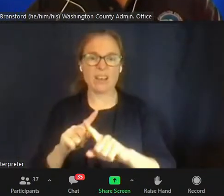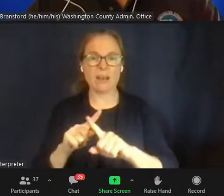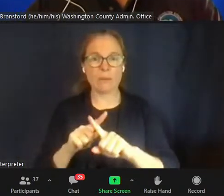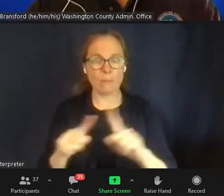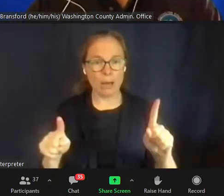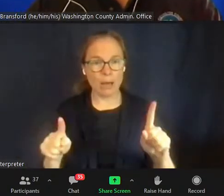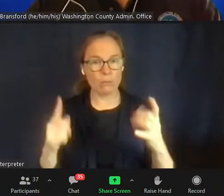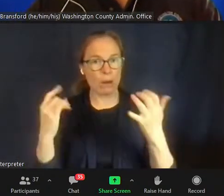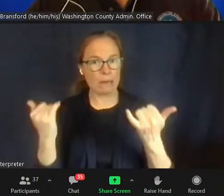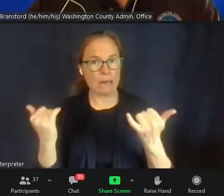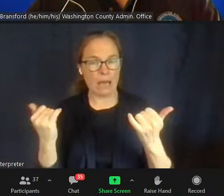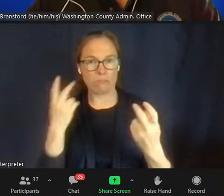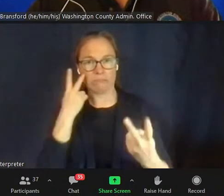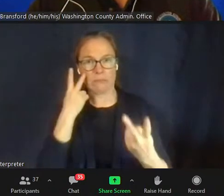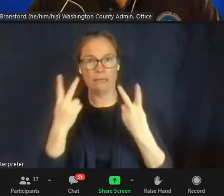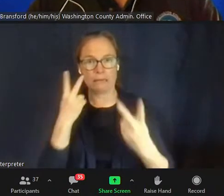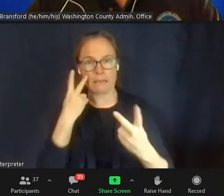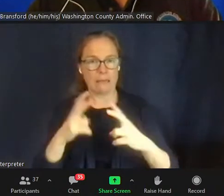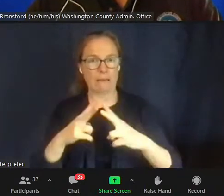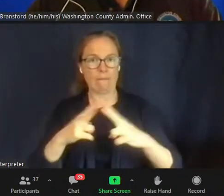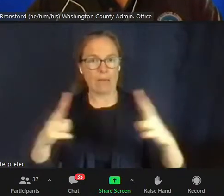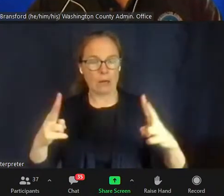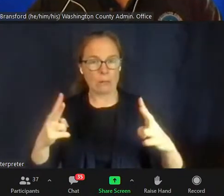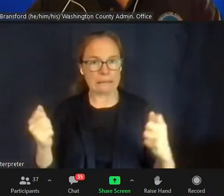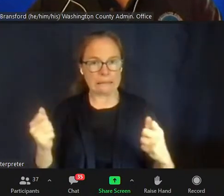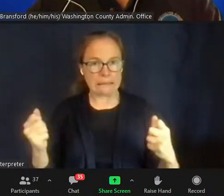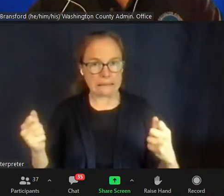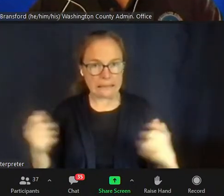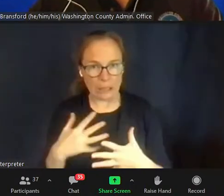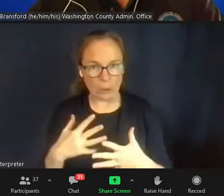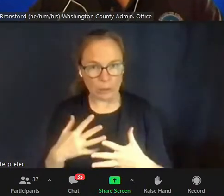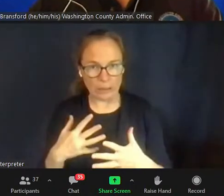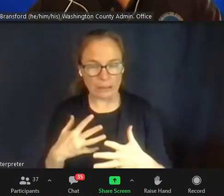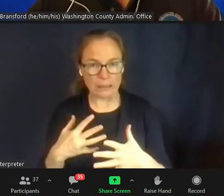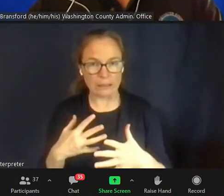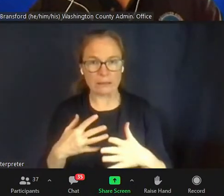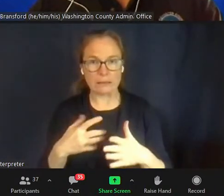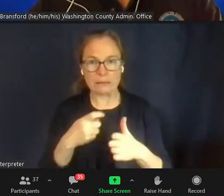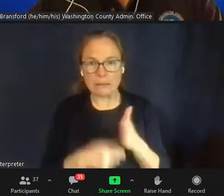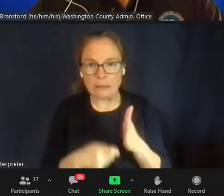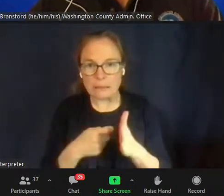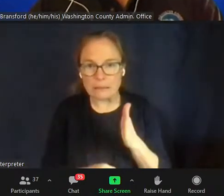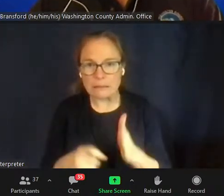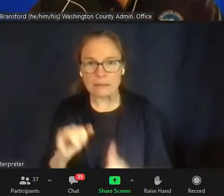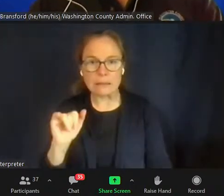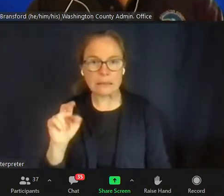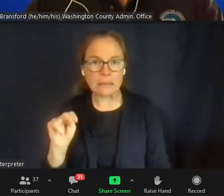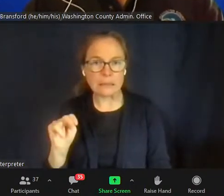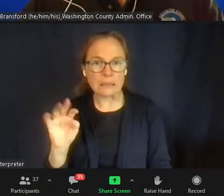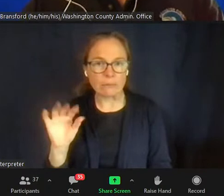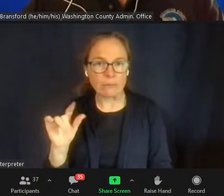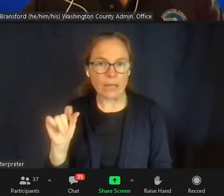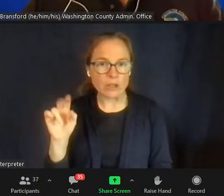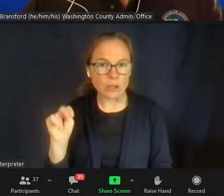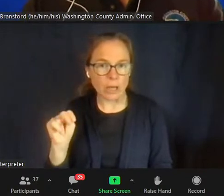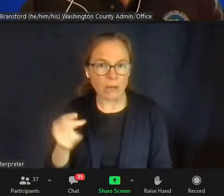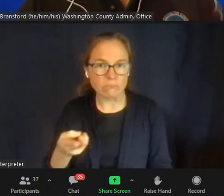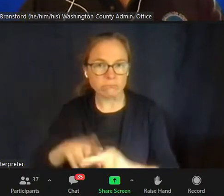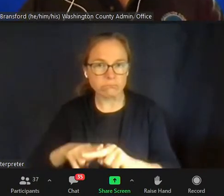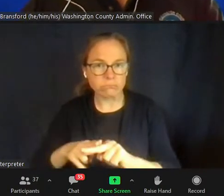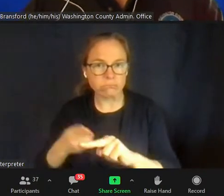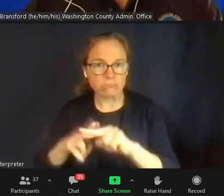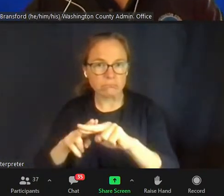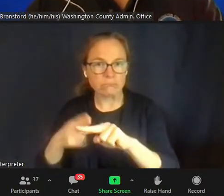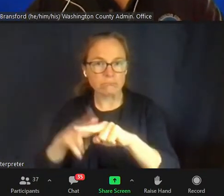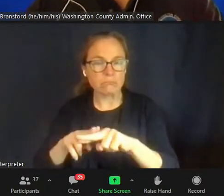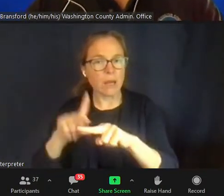very frightening inflationary amounts coming at us. If we are not preparing people to deal